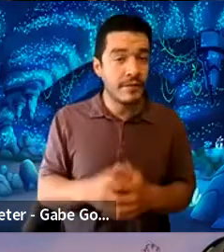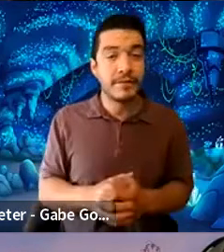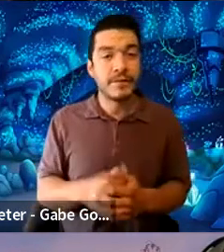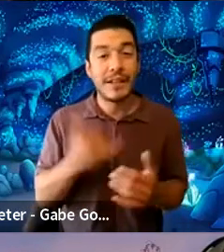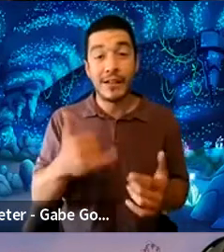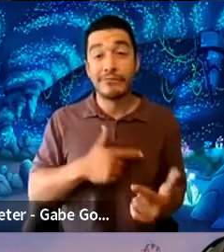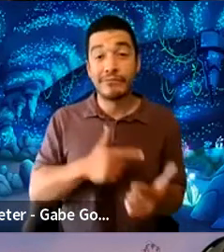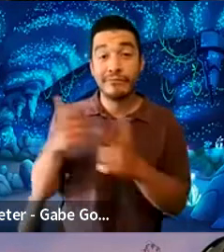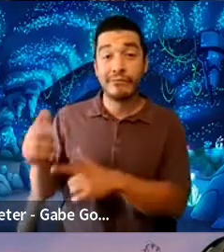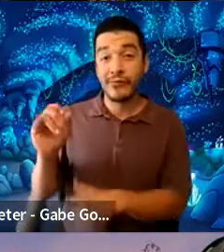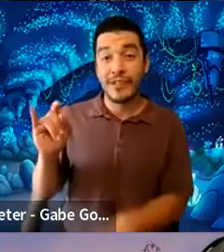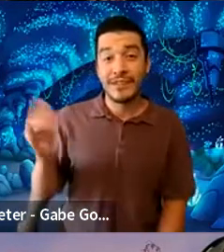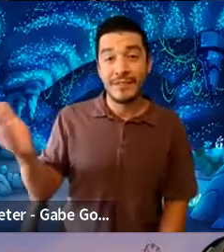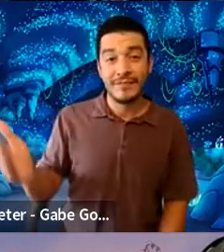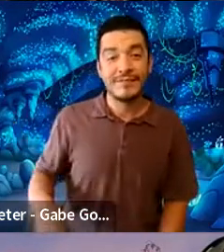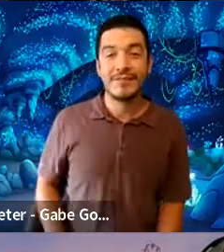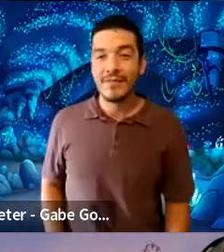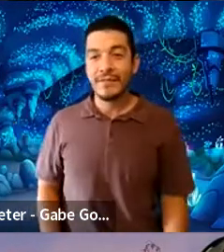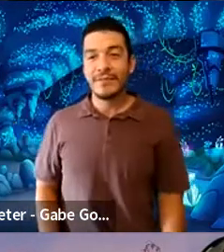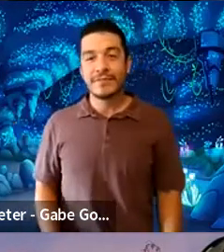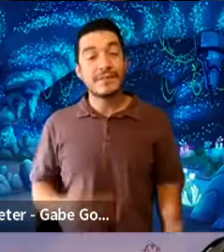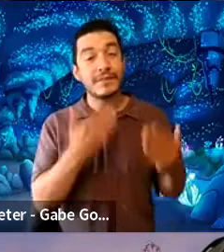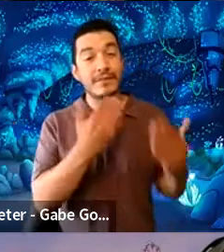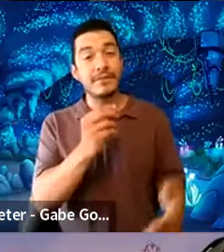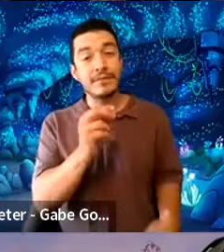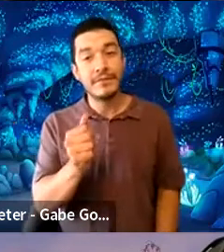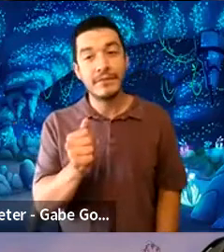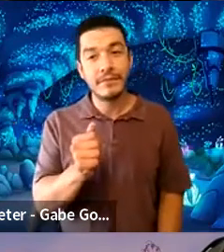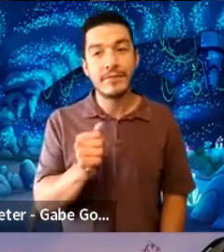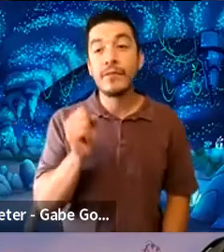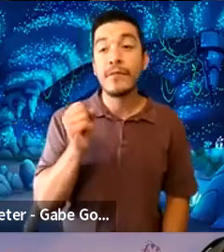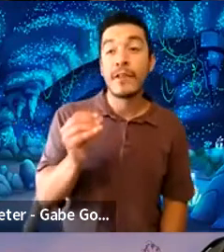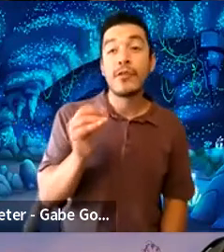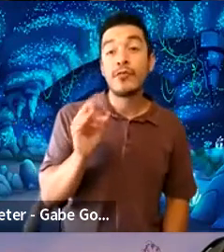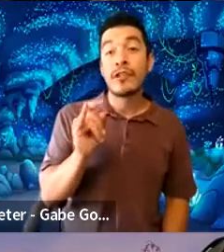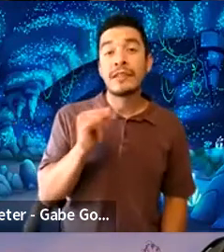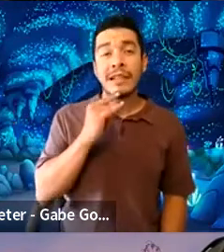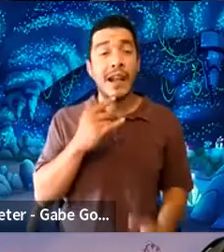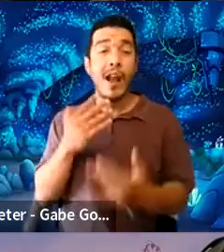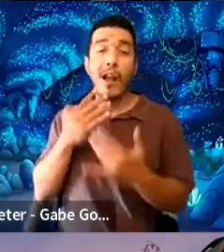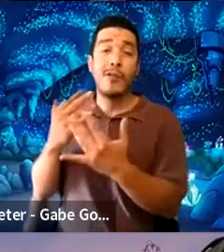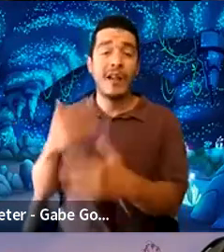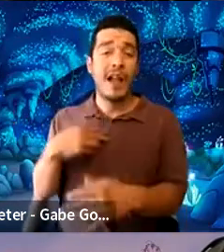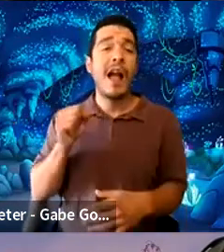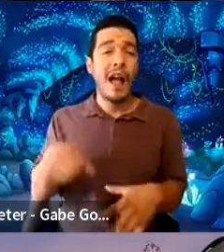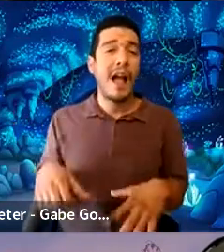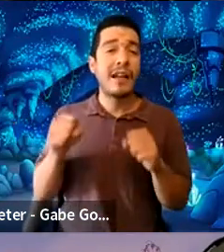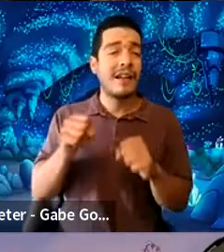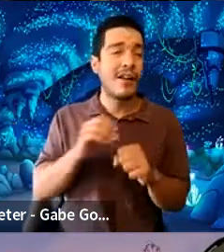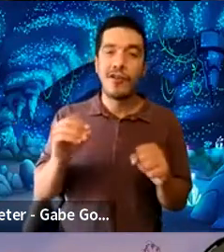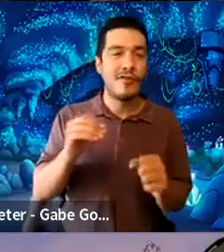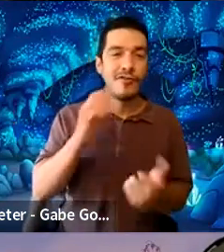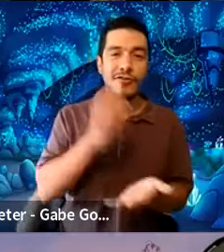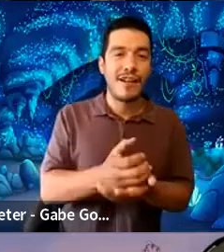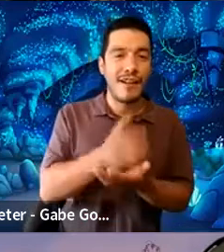it back to you, Rusty. Oh, thanks, Donna. So musically, I can take no credit for